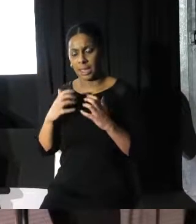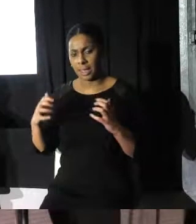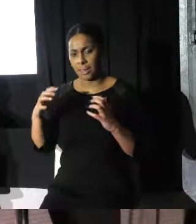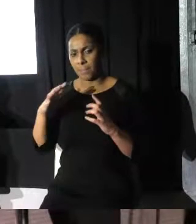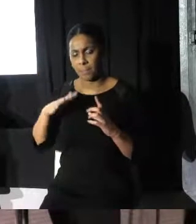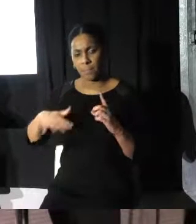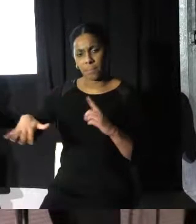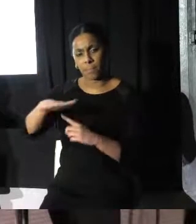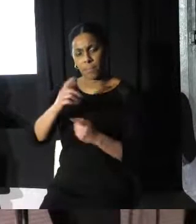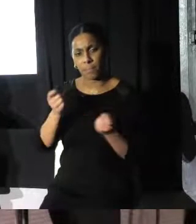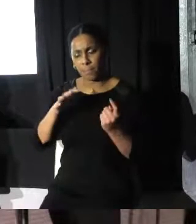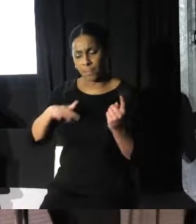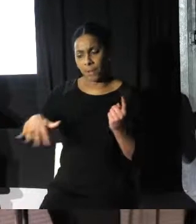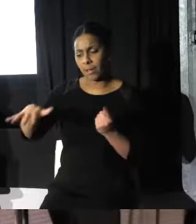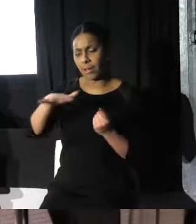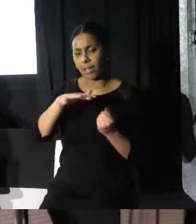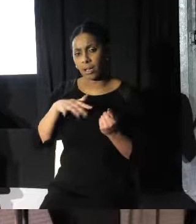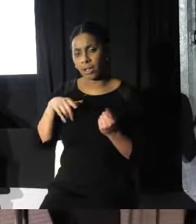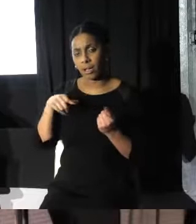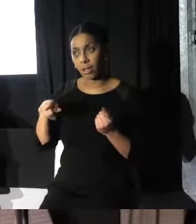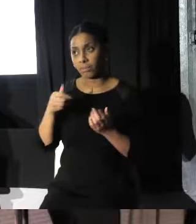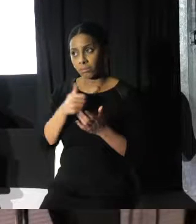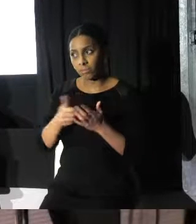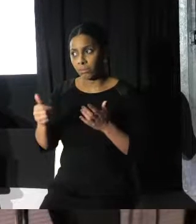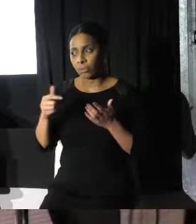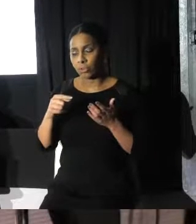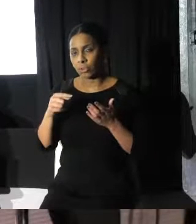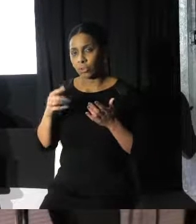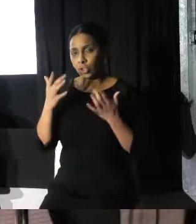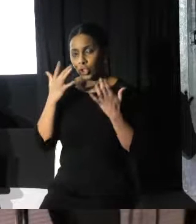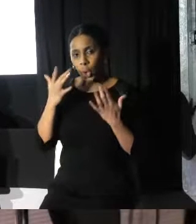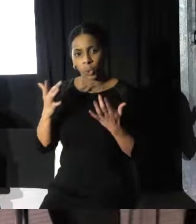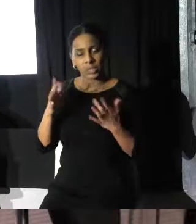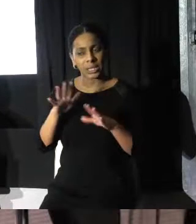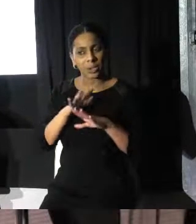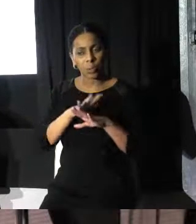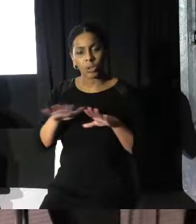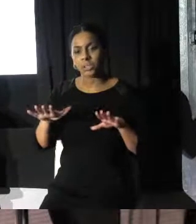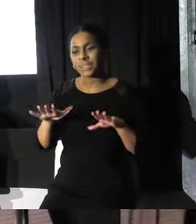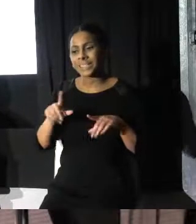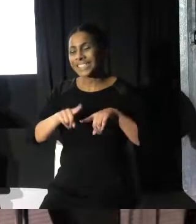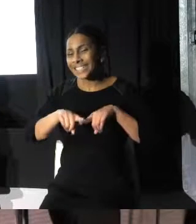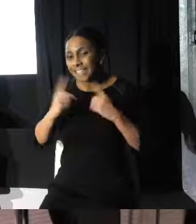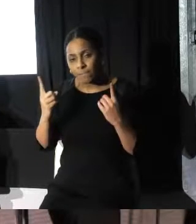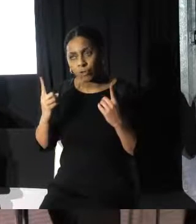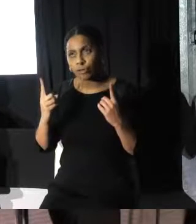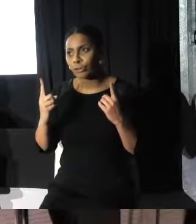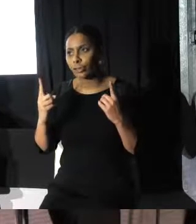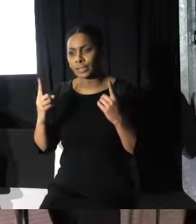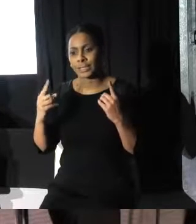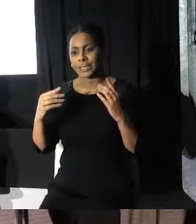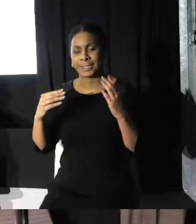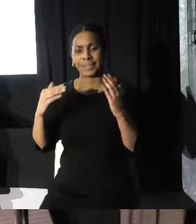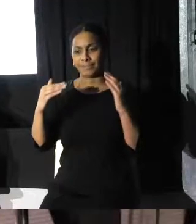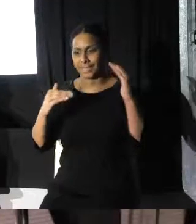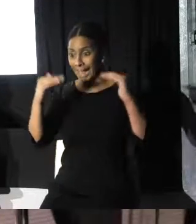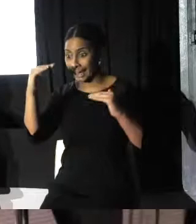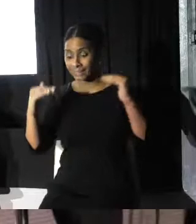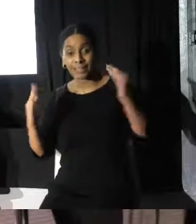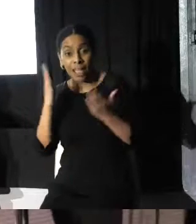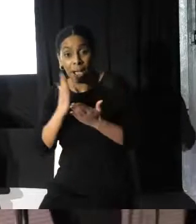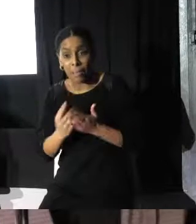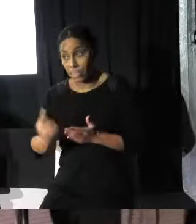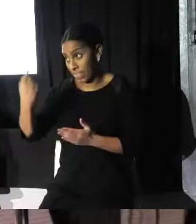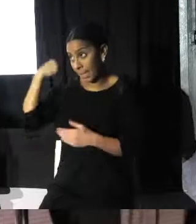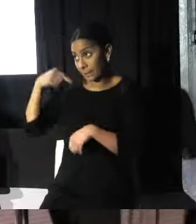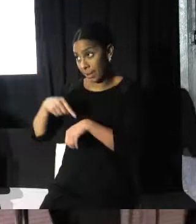convincingly demonstrated that that isn't the case. There wasn't a different set of standards in the past. It was wrong then, and it's wrong